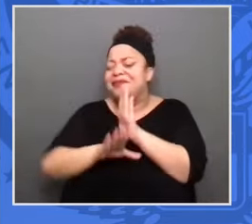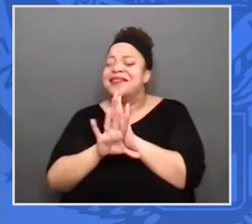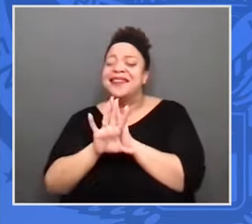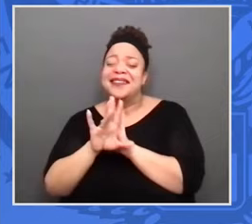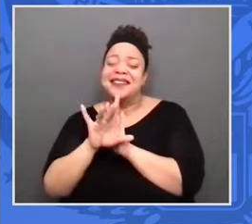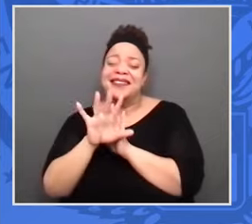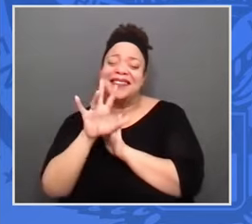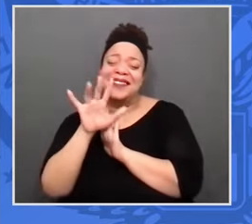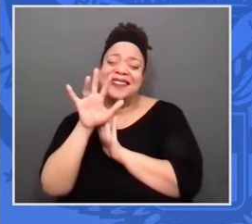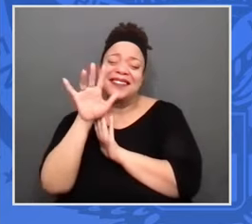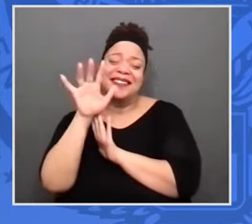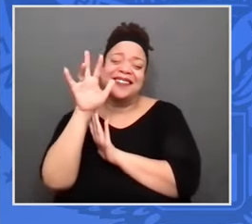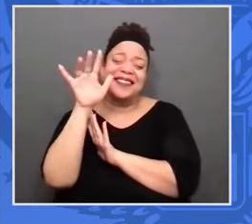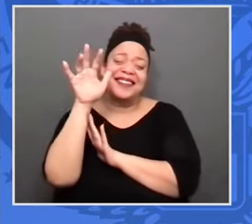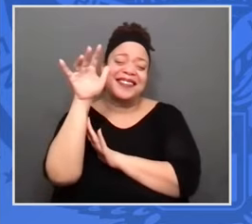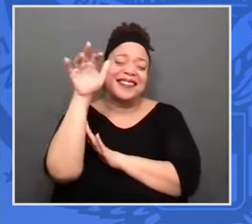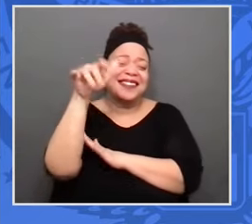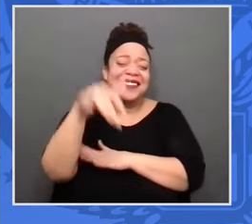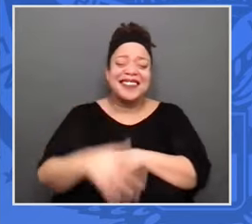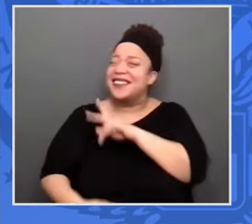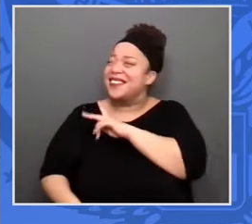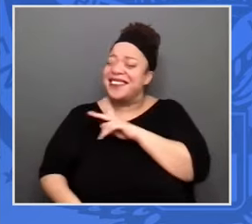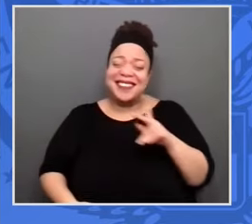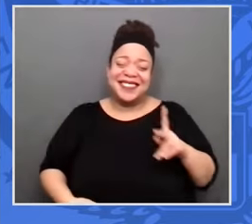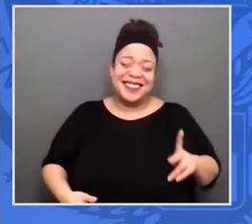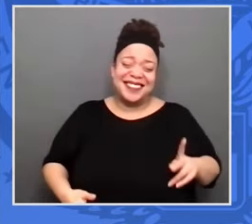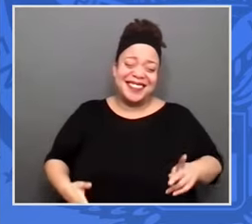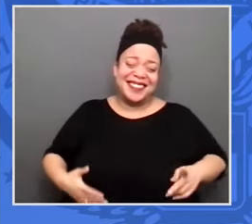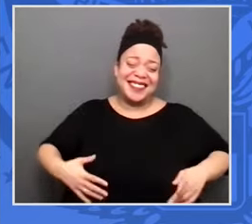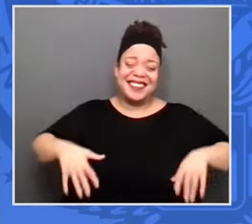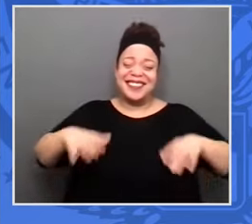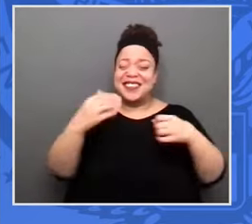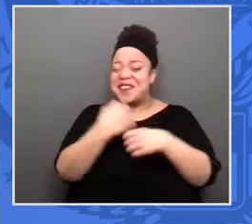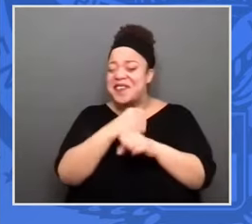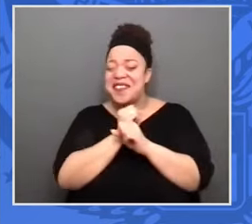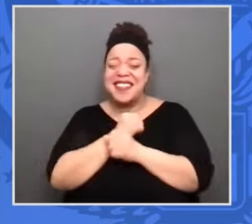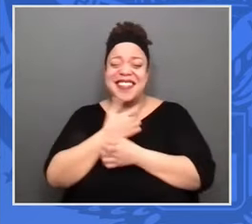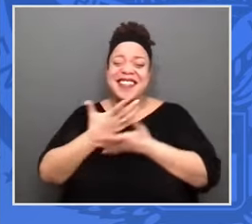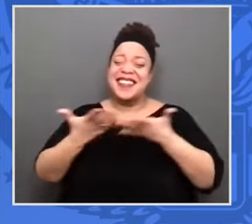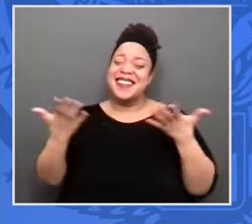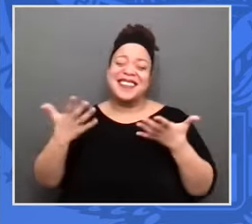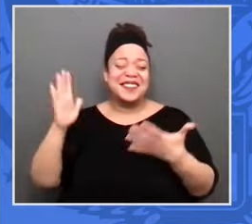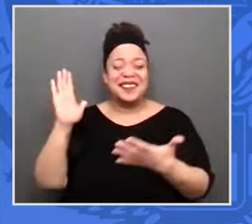The baffled king composing,